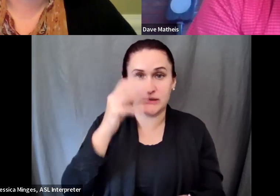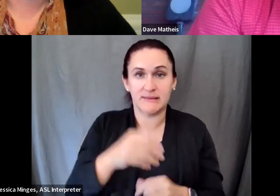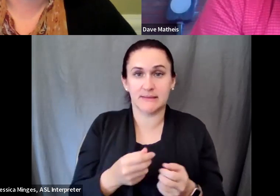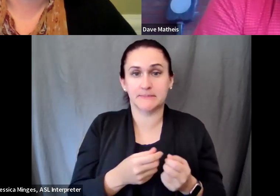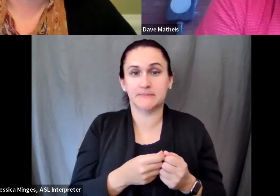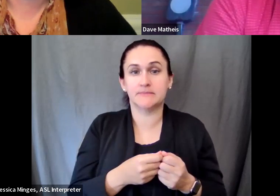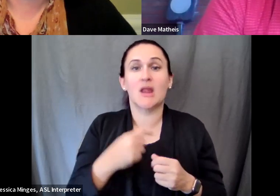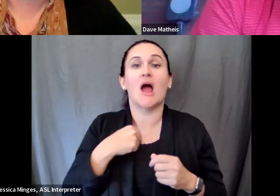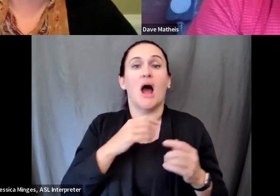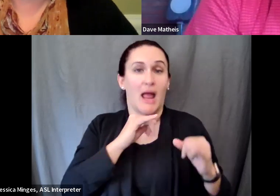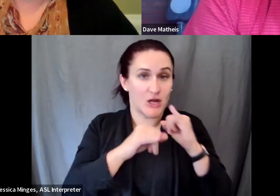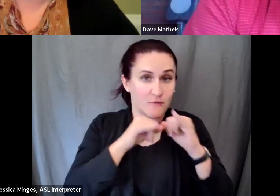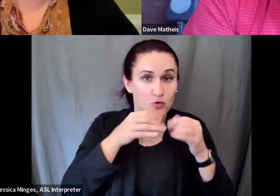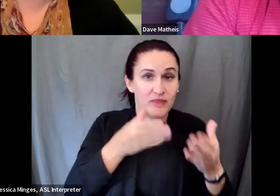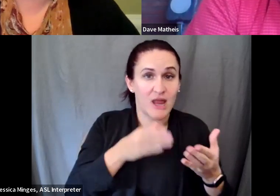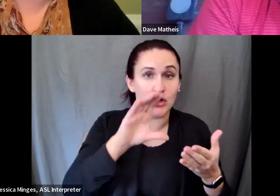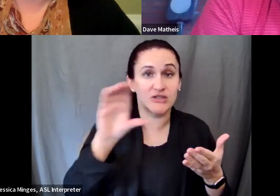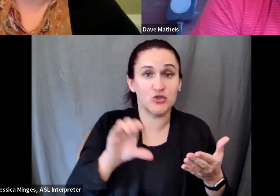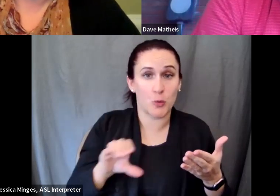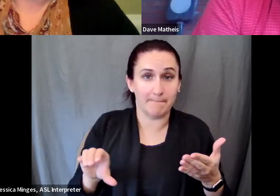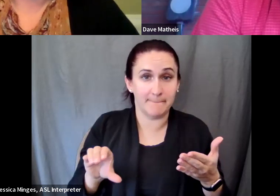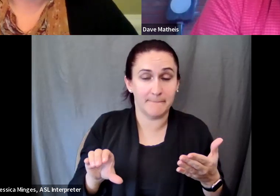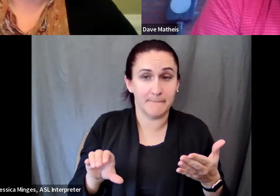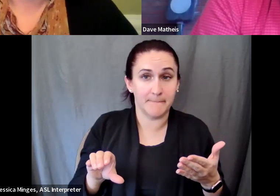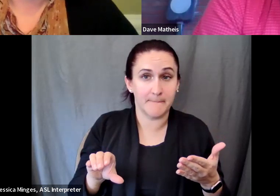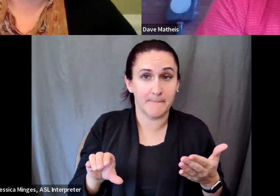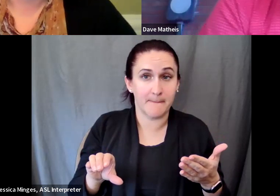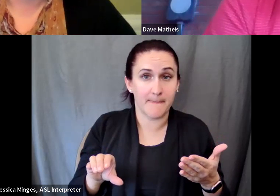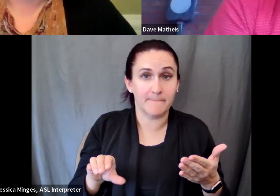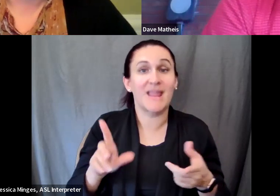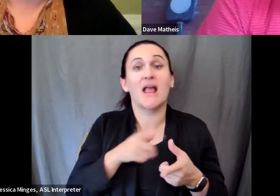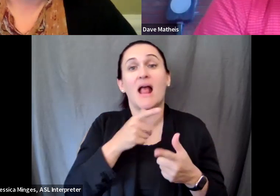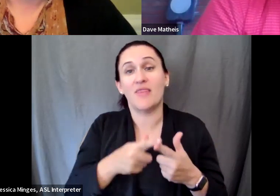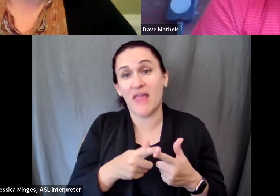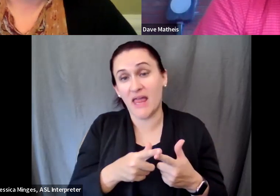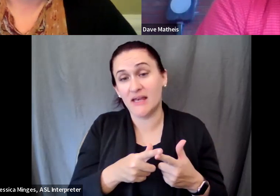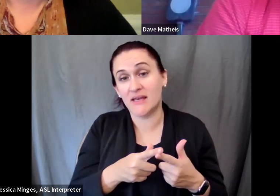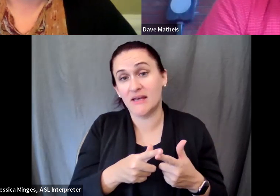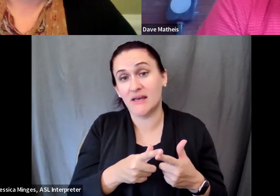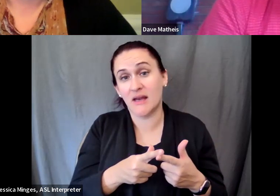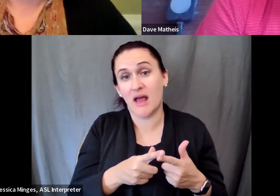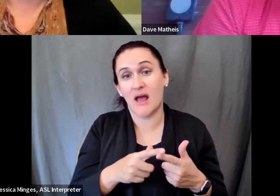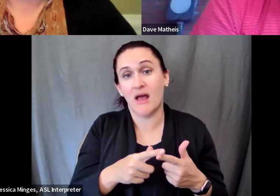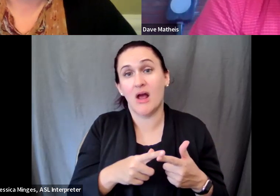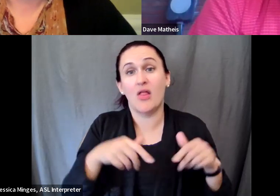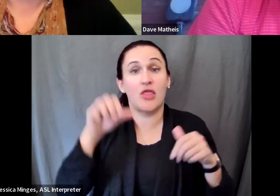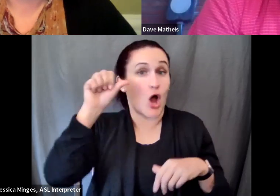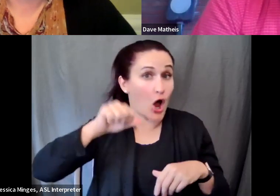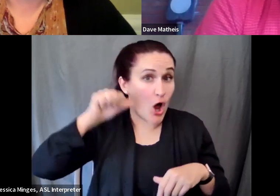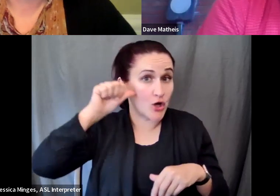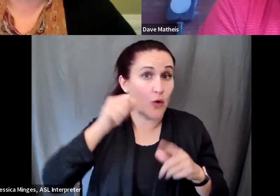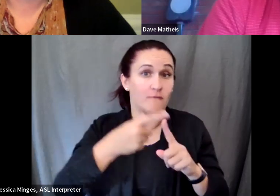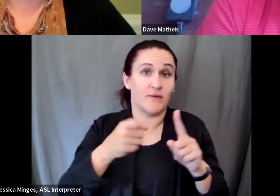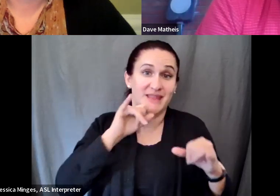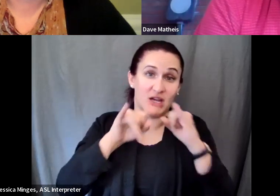I would interview them on Zoom. And then I would take the audio from the